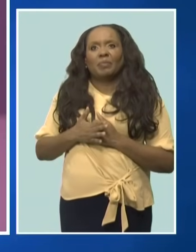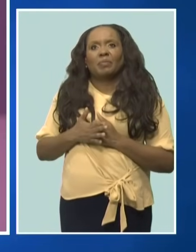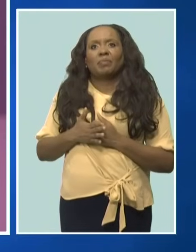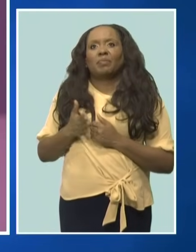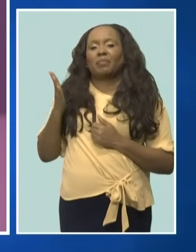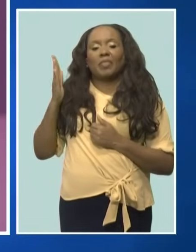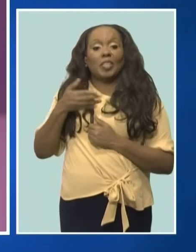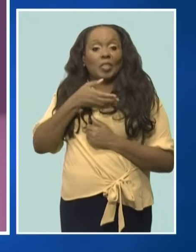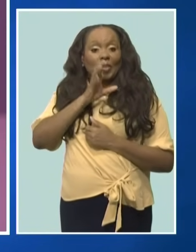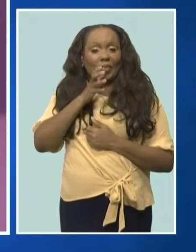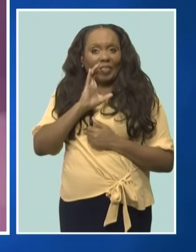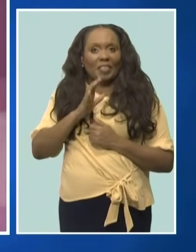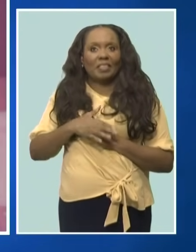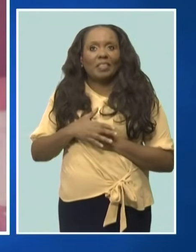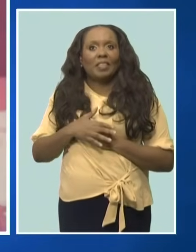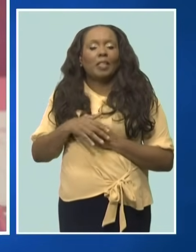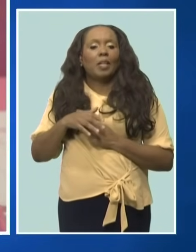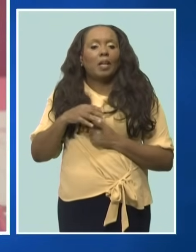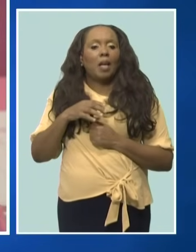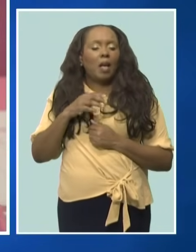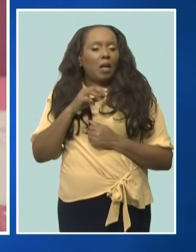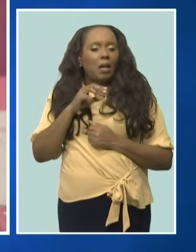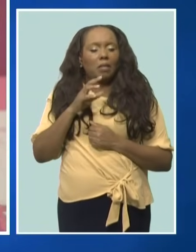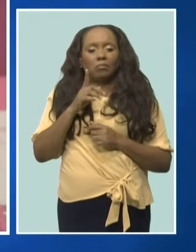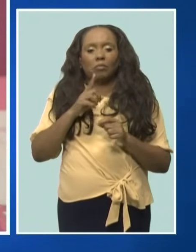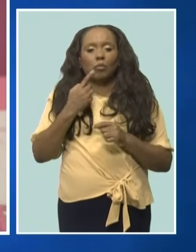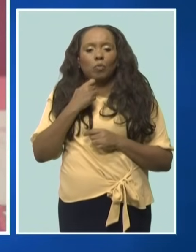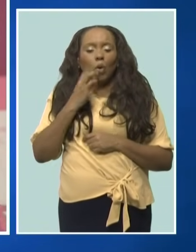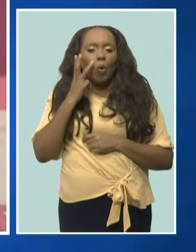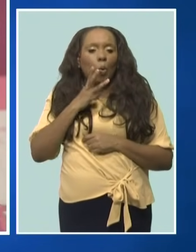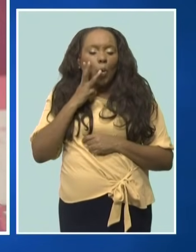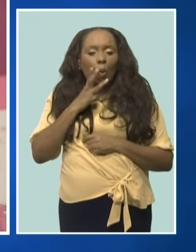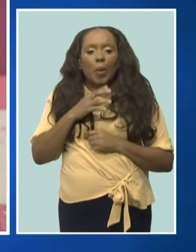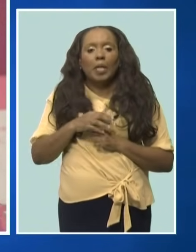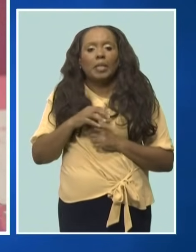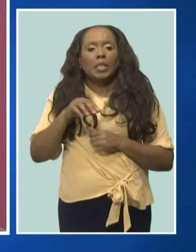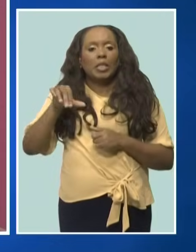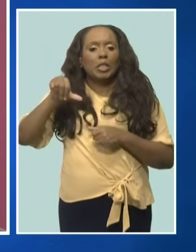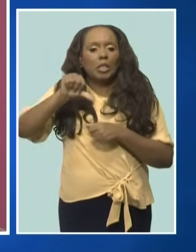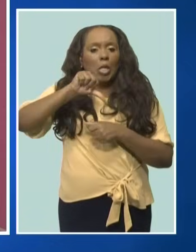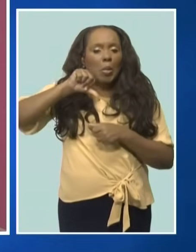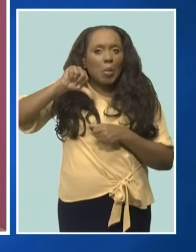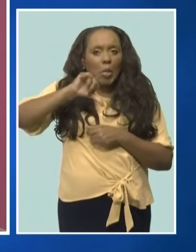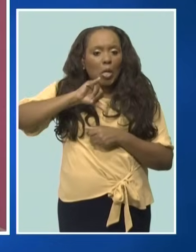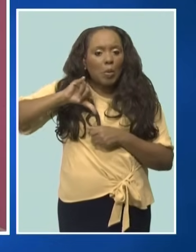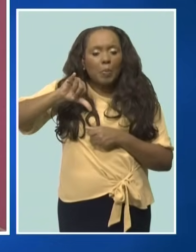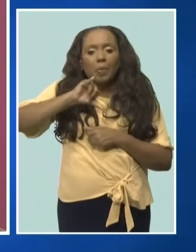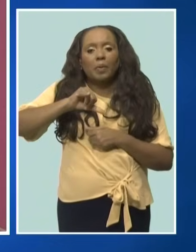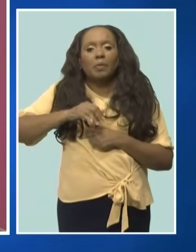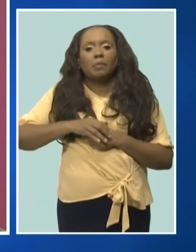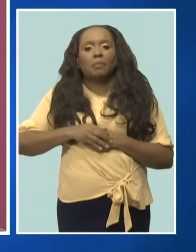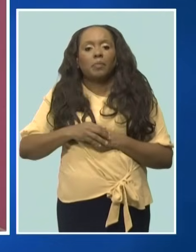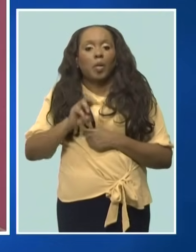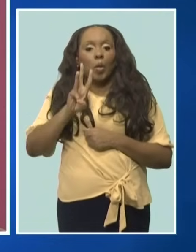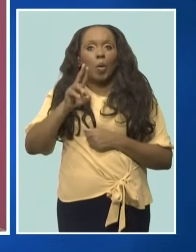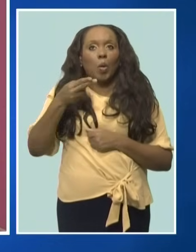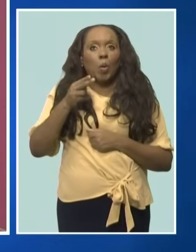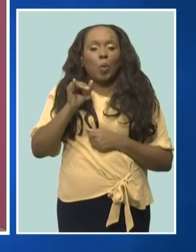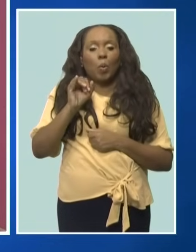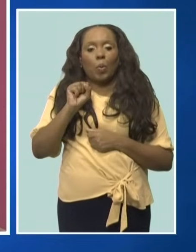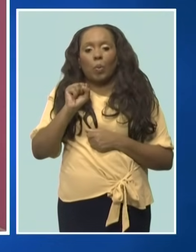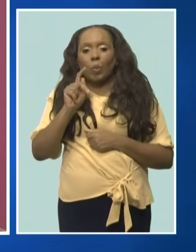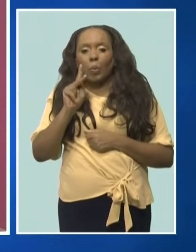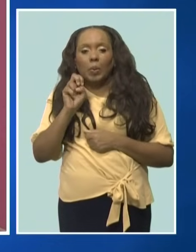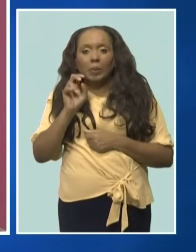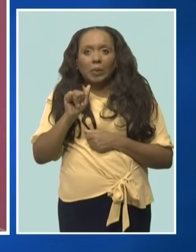York Sour. It encompasses whiskey, red wine, simple syrup, all the good little things that you would like to treat